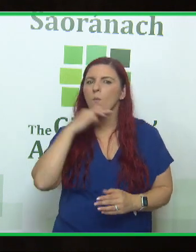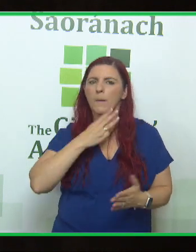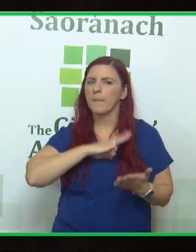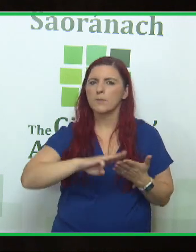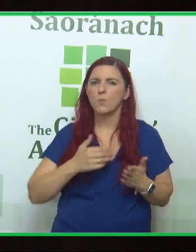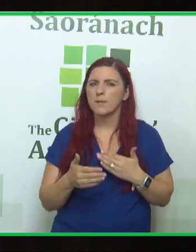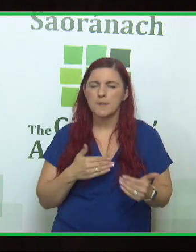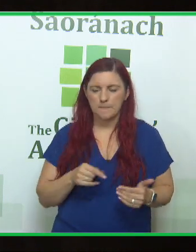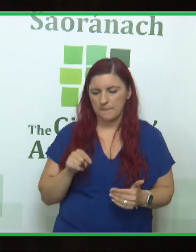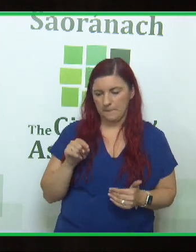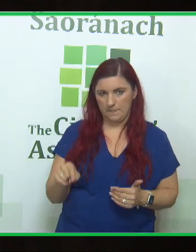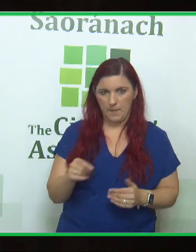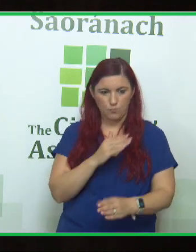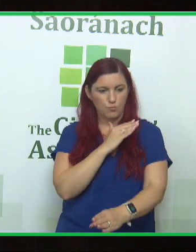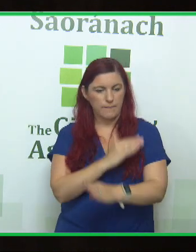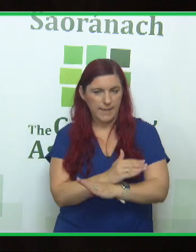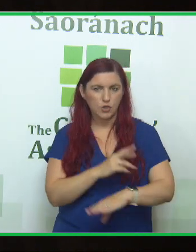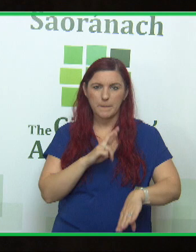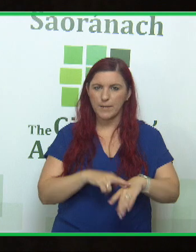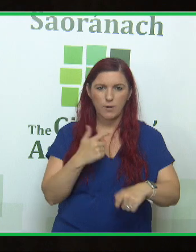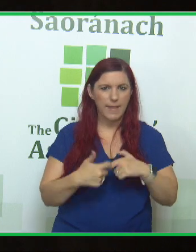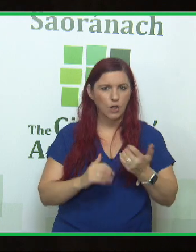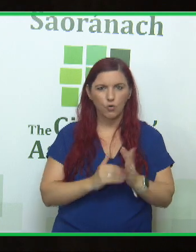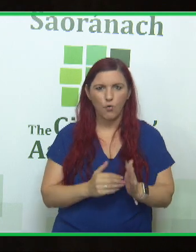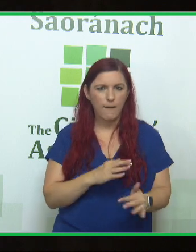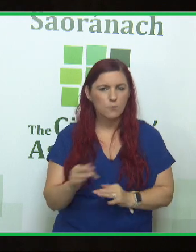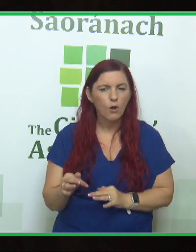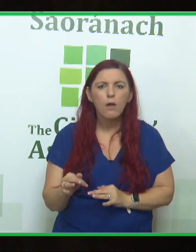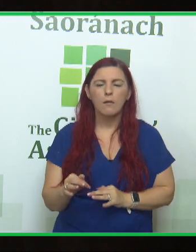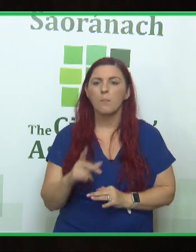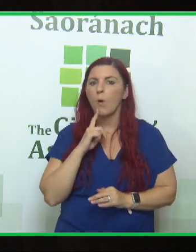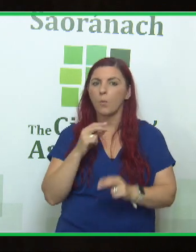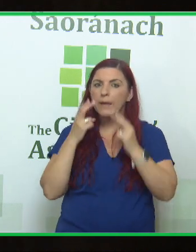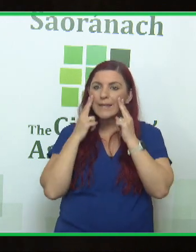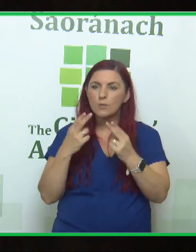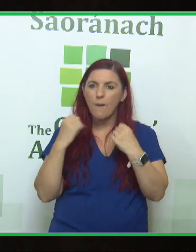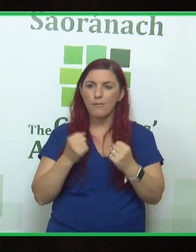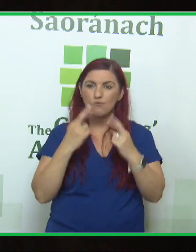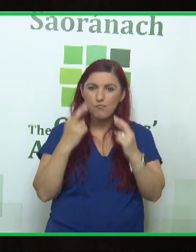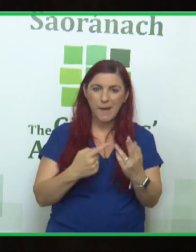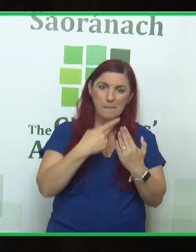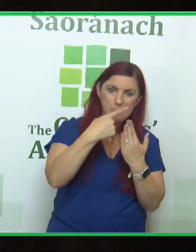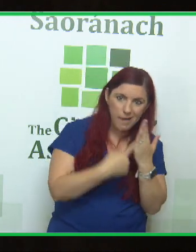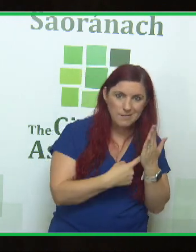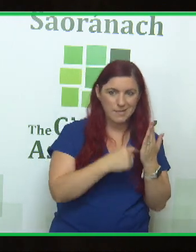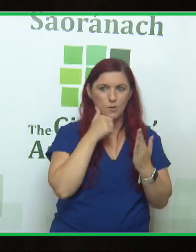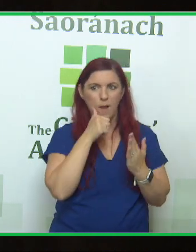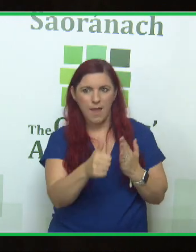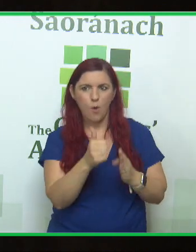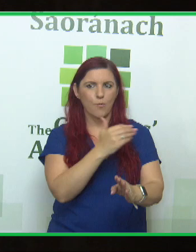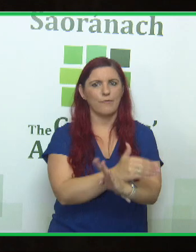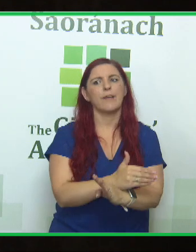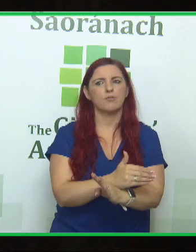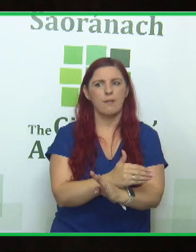here is prevention is better than cure, but we need to make prevention of policy a